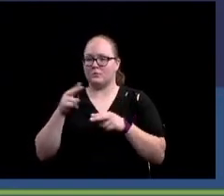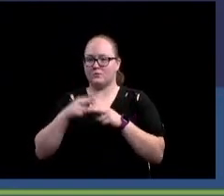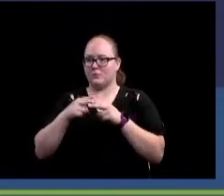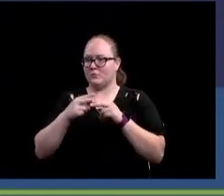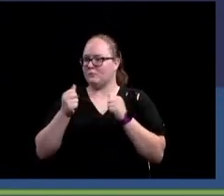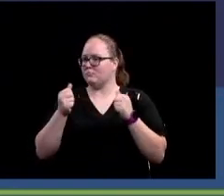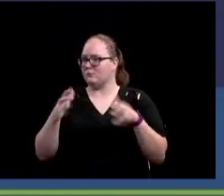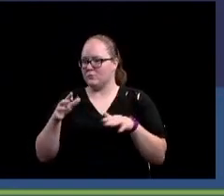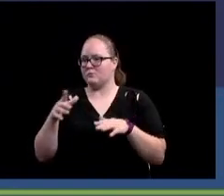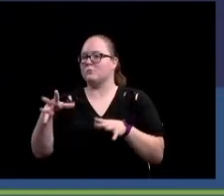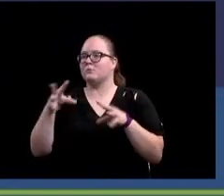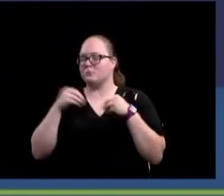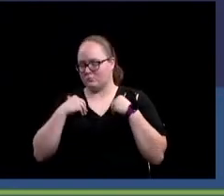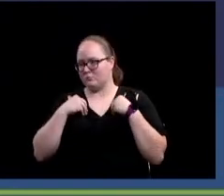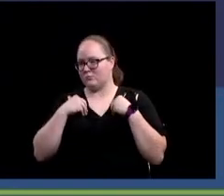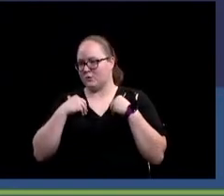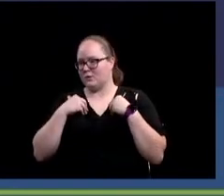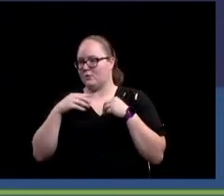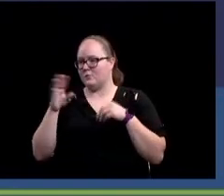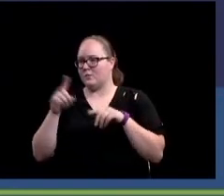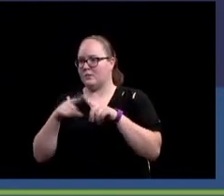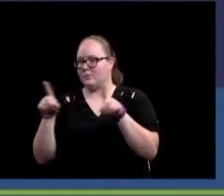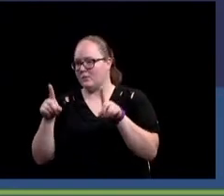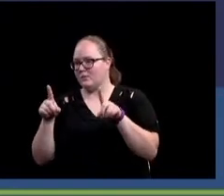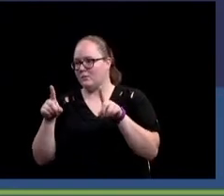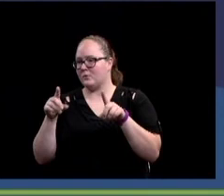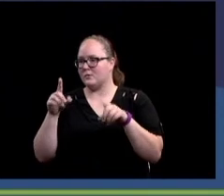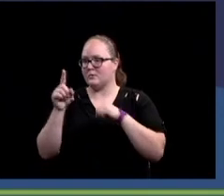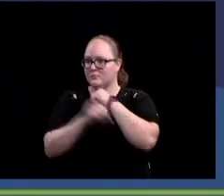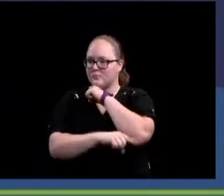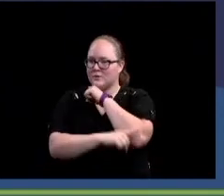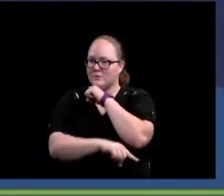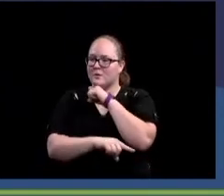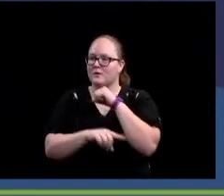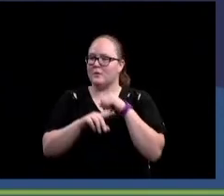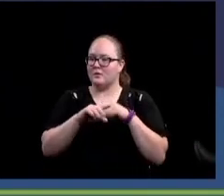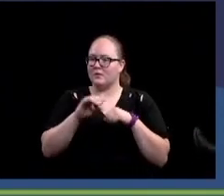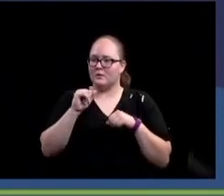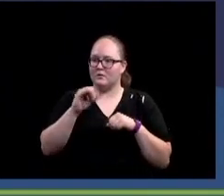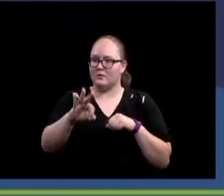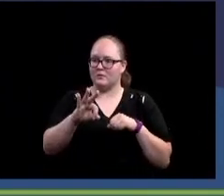if the department is able to find independent evidence of a policy or law violation.